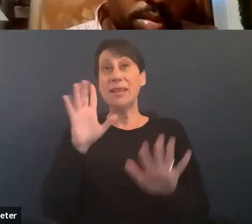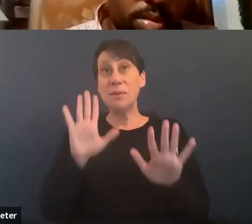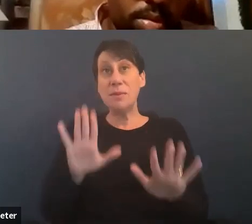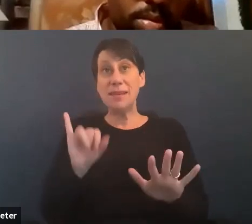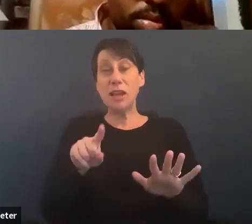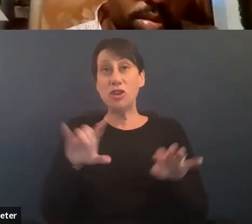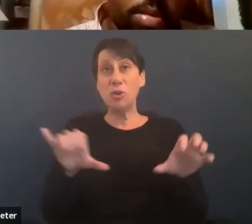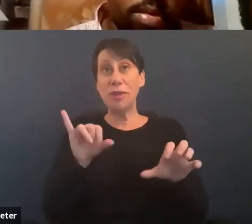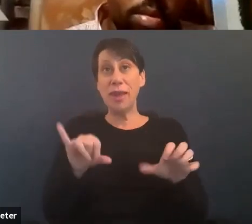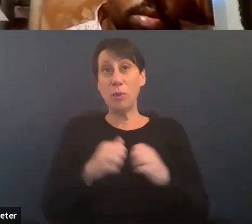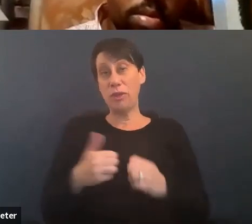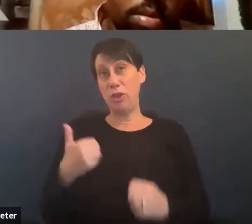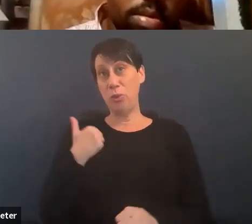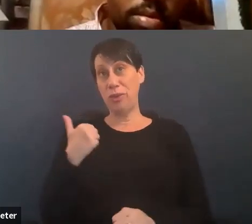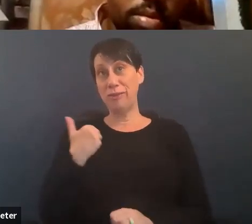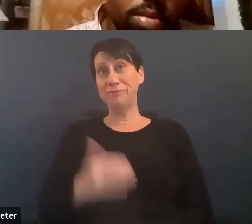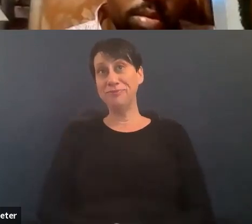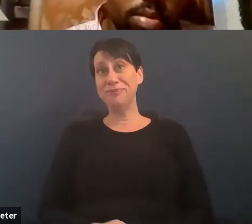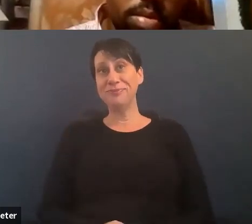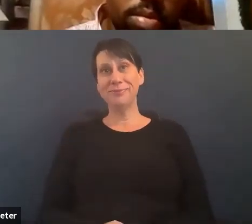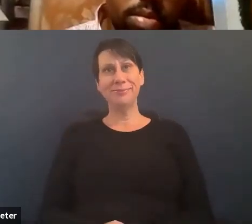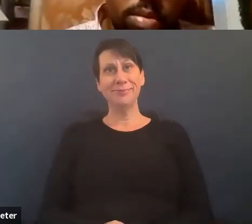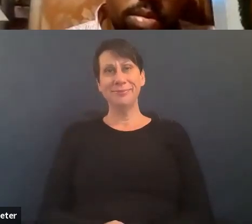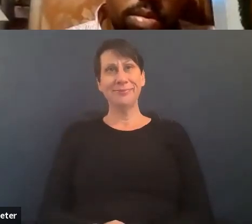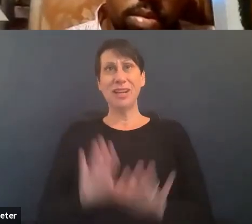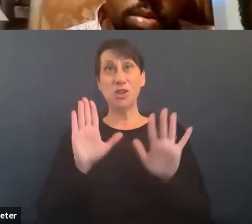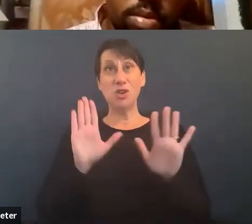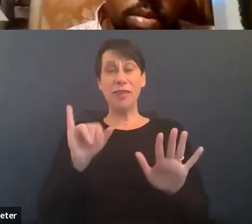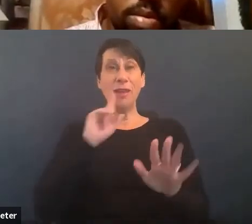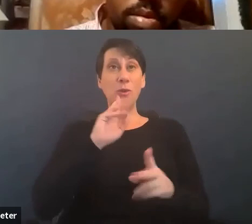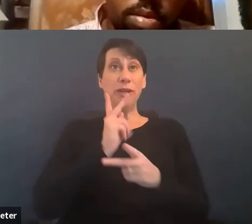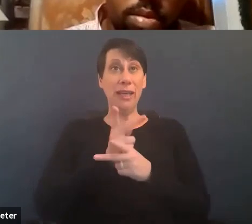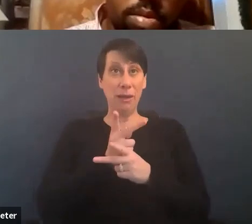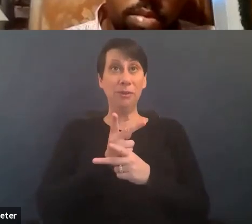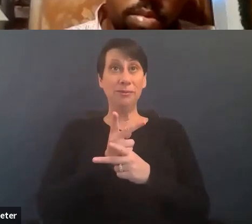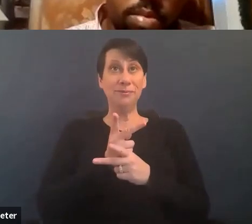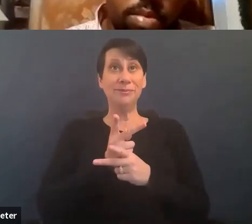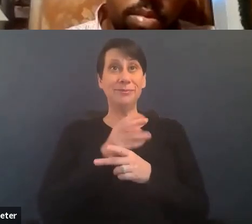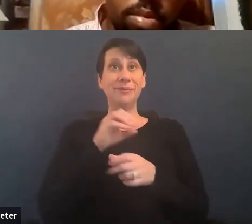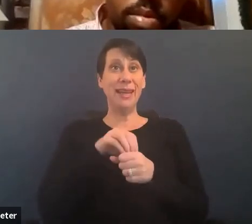youth. So that's great. You're going to keep that in Transylvania.